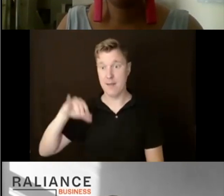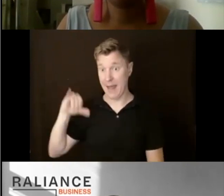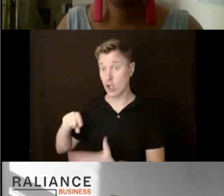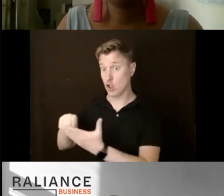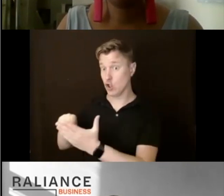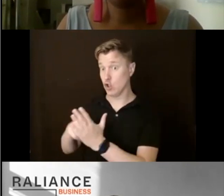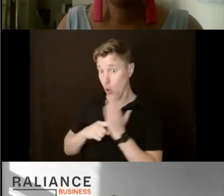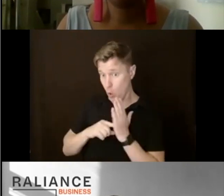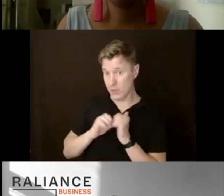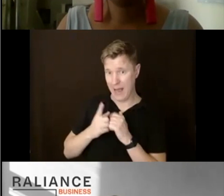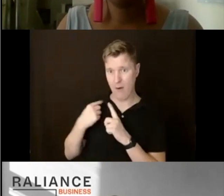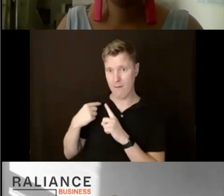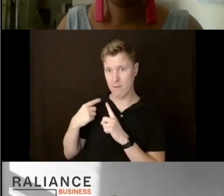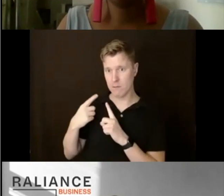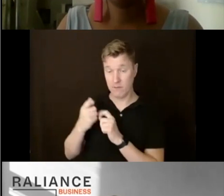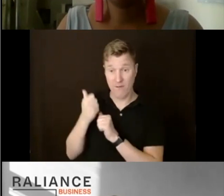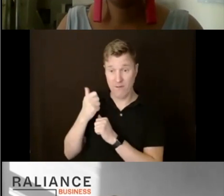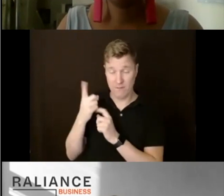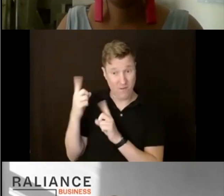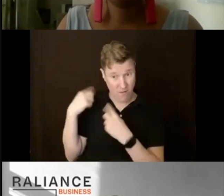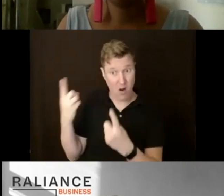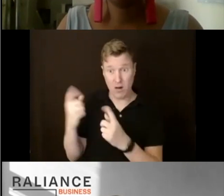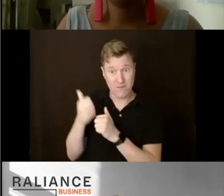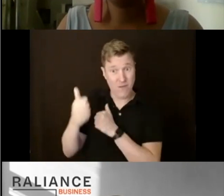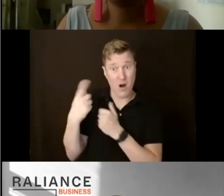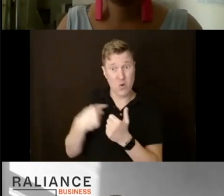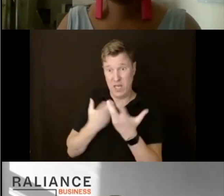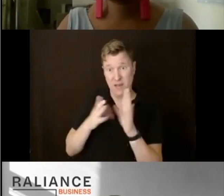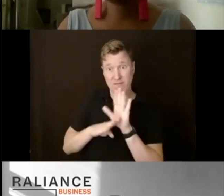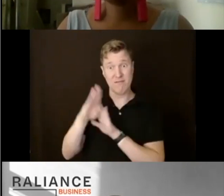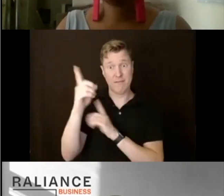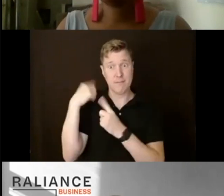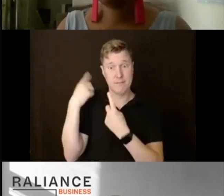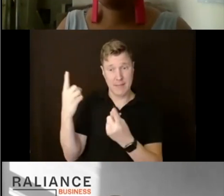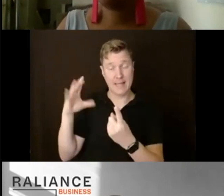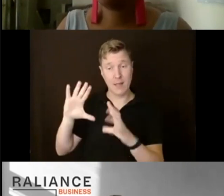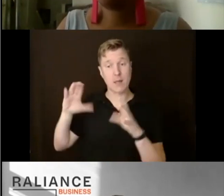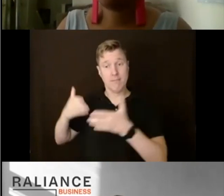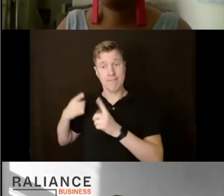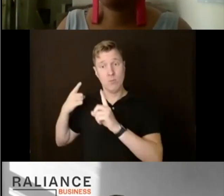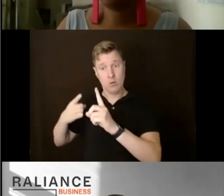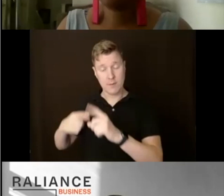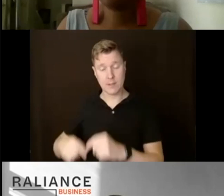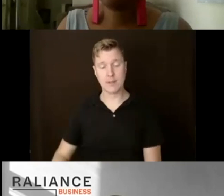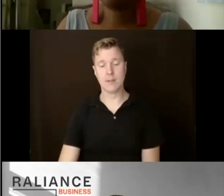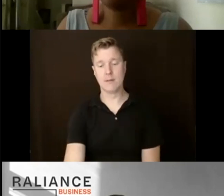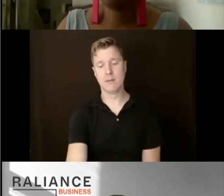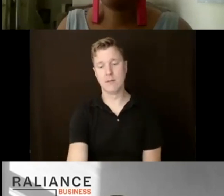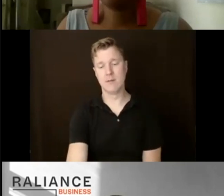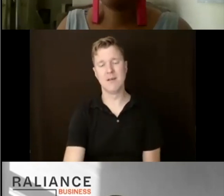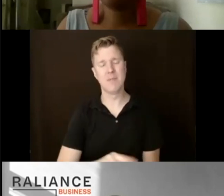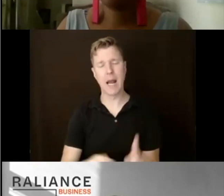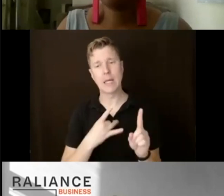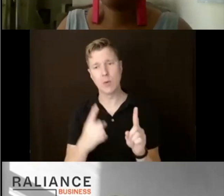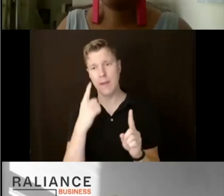as a movement. And one of the things I like to think about is that I believe that we've